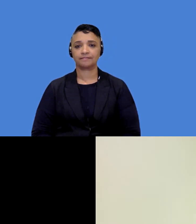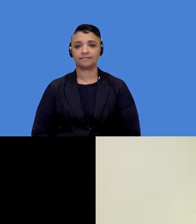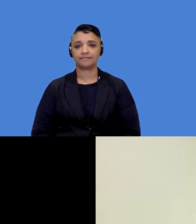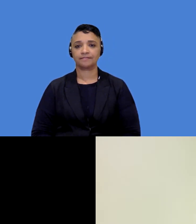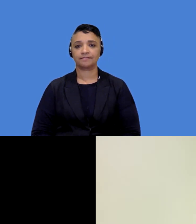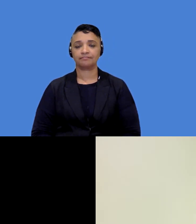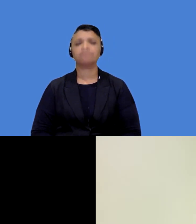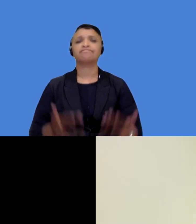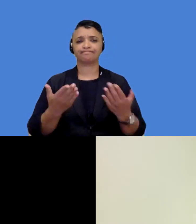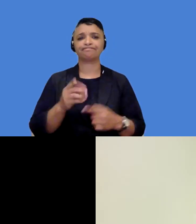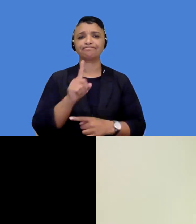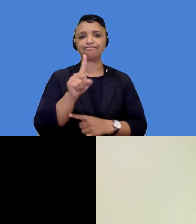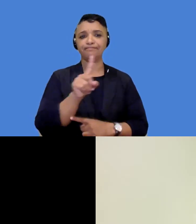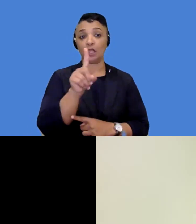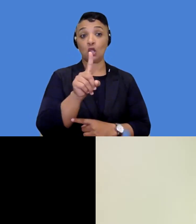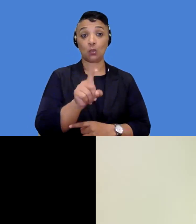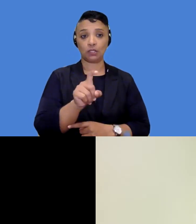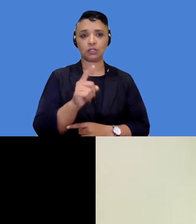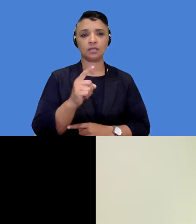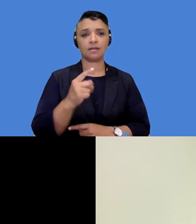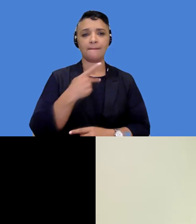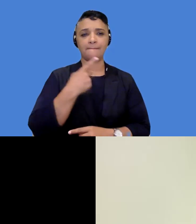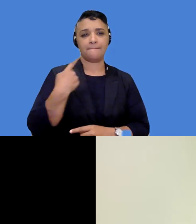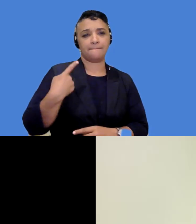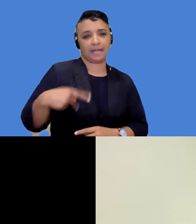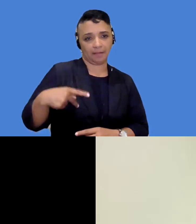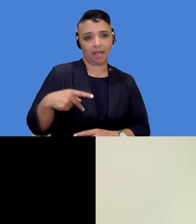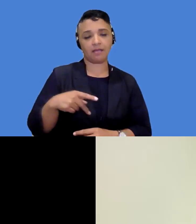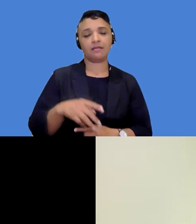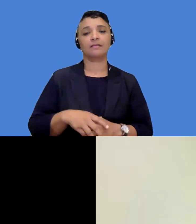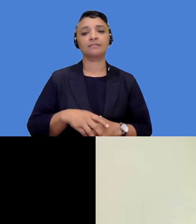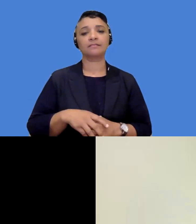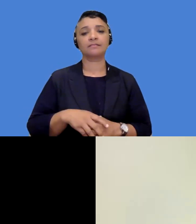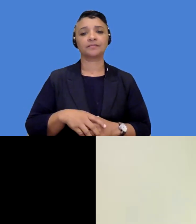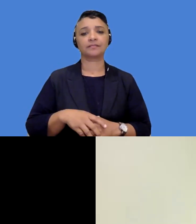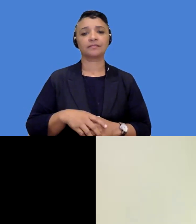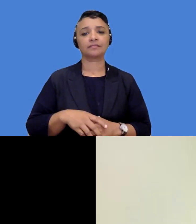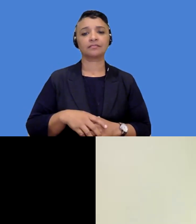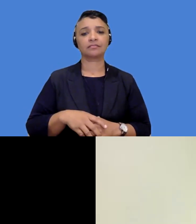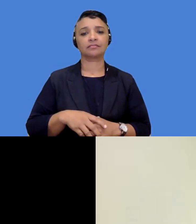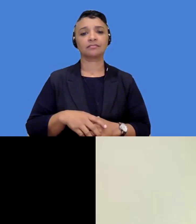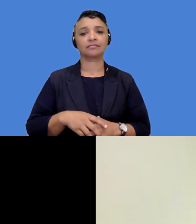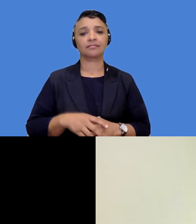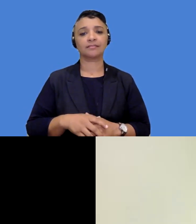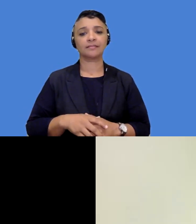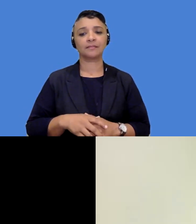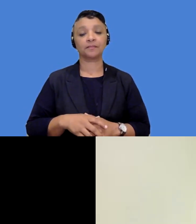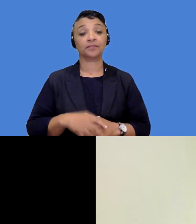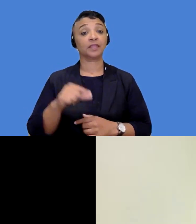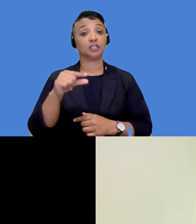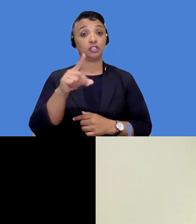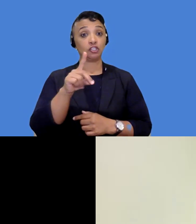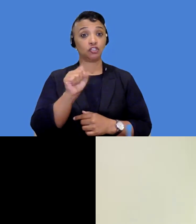we have a question, Pratima, about what specific initiatives does the GDS